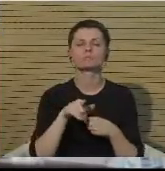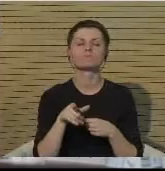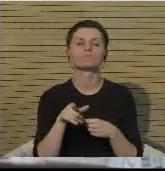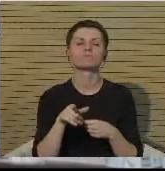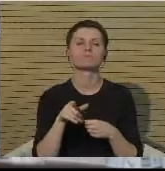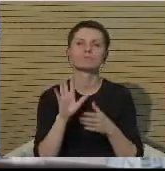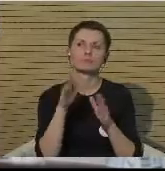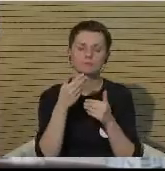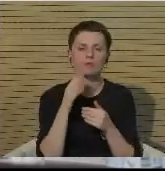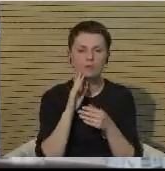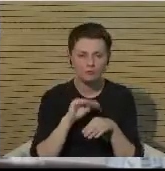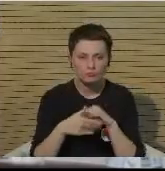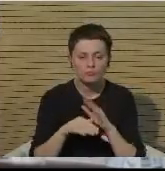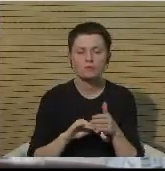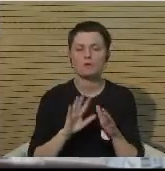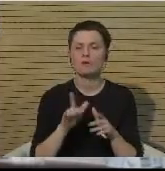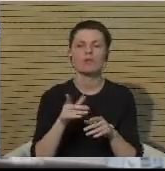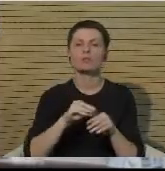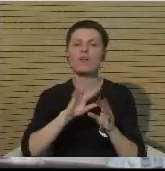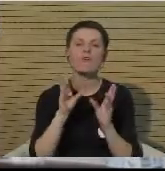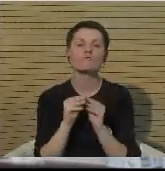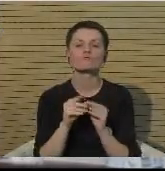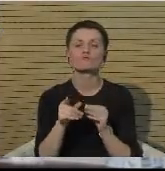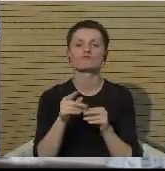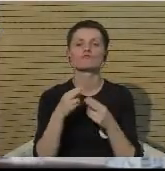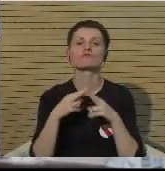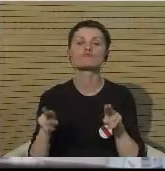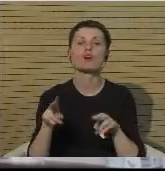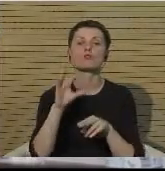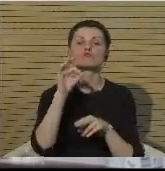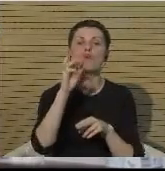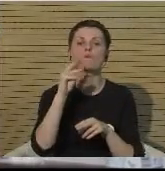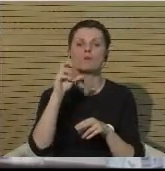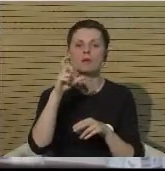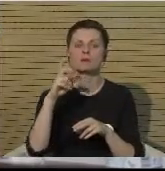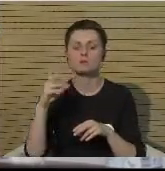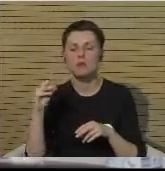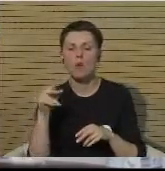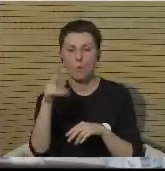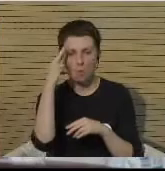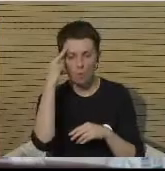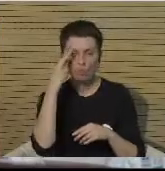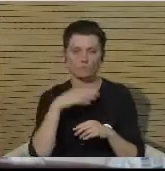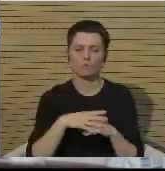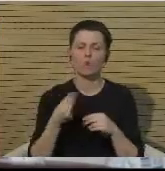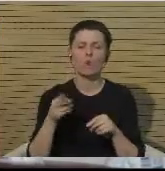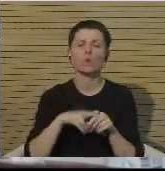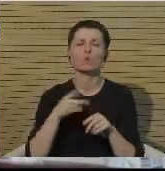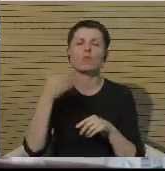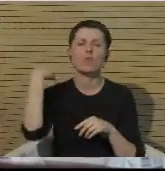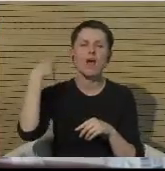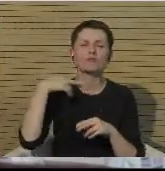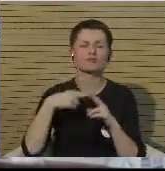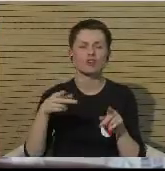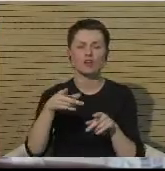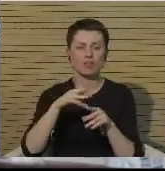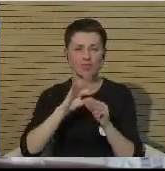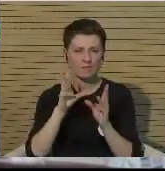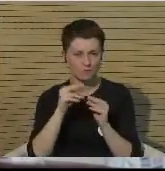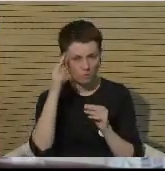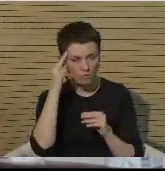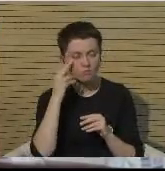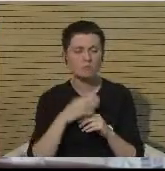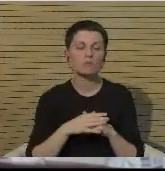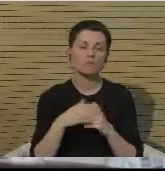Because young generation of Lithuanian, and I think, thank God, they don't understand certain Soviet context, they don't understand certain